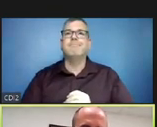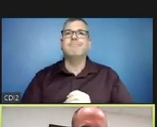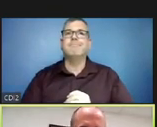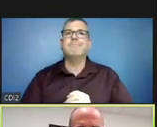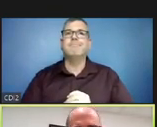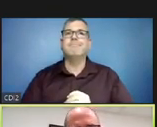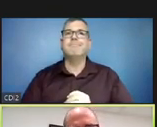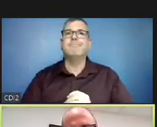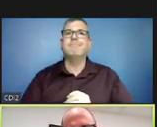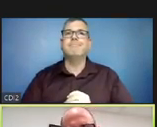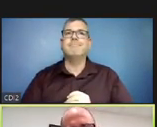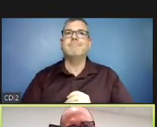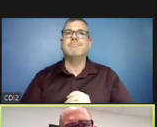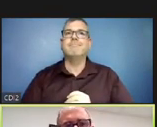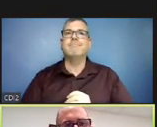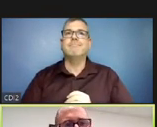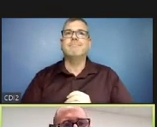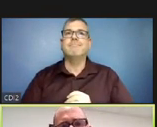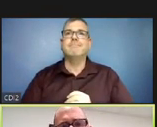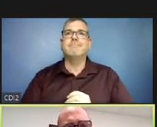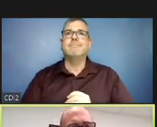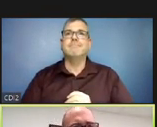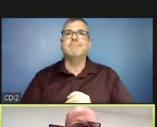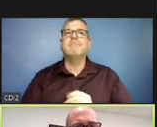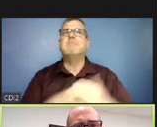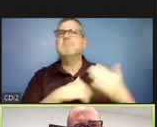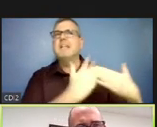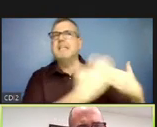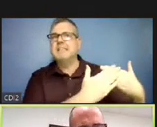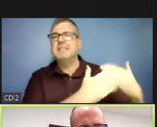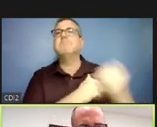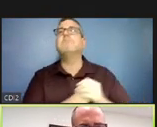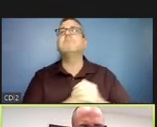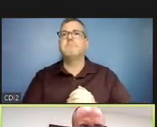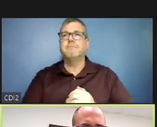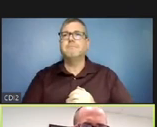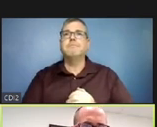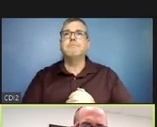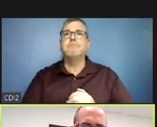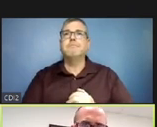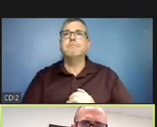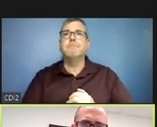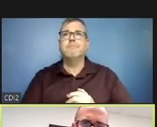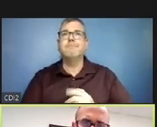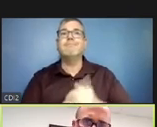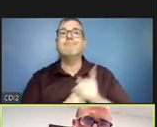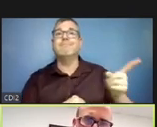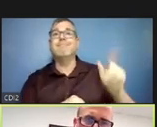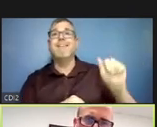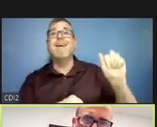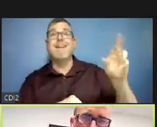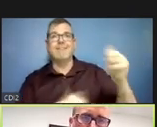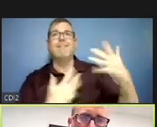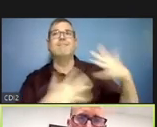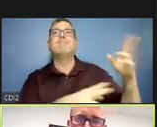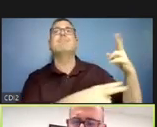And next, so as Aaron mentioned, a lot of the safety issues. When it comes to safety, it's really